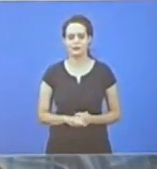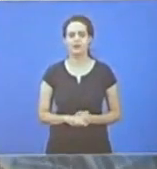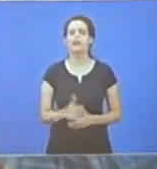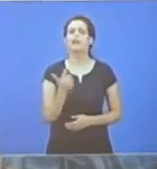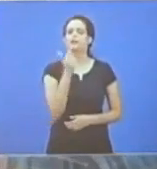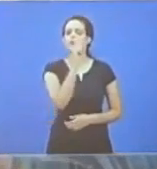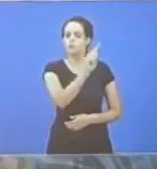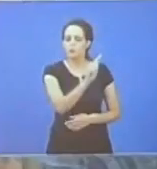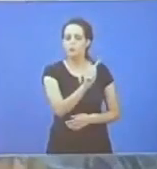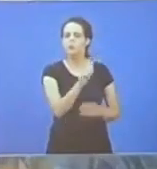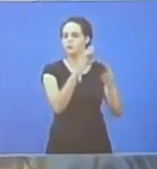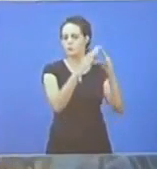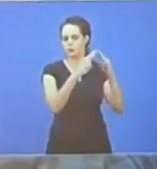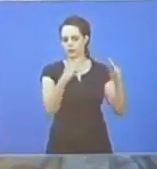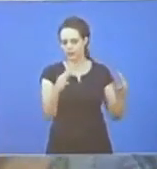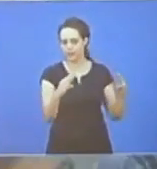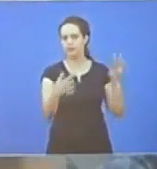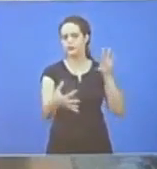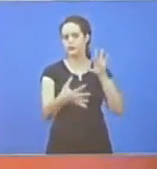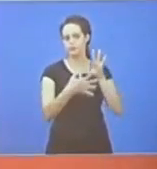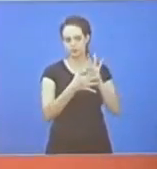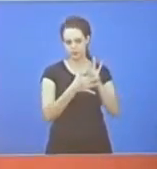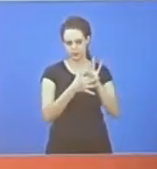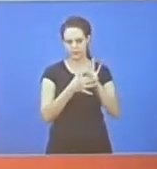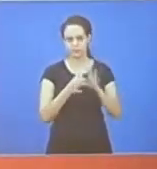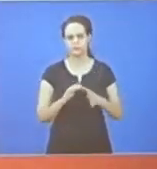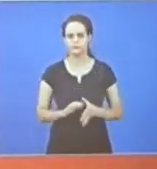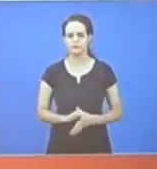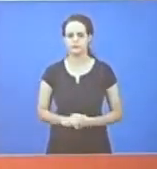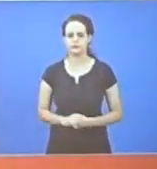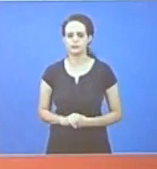Some are in the other amphitheater.